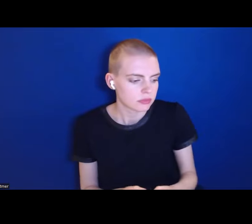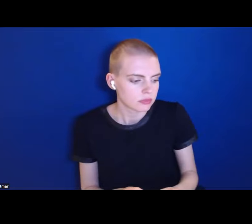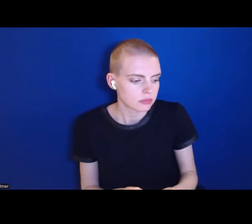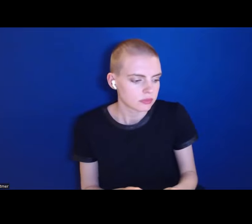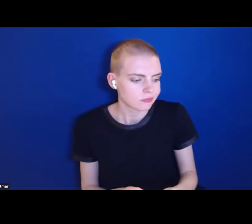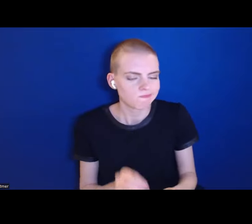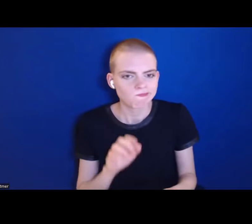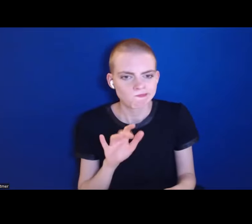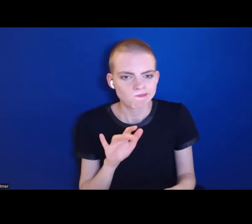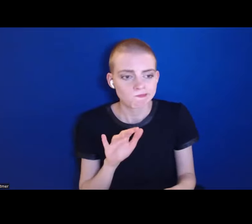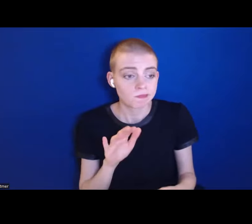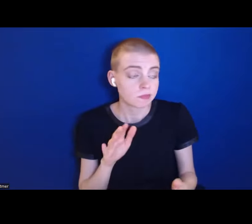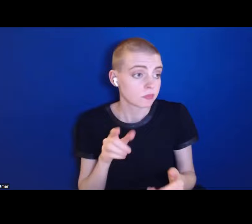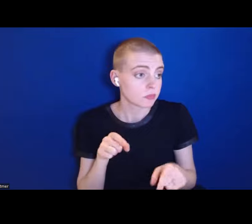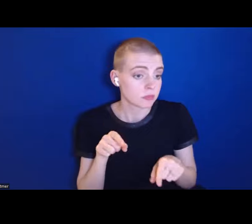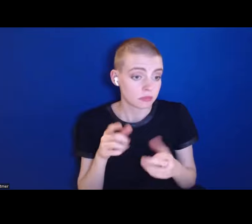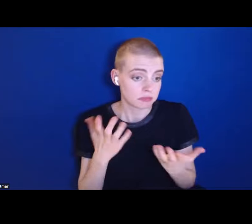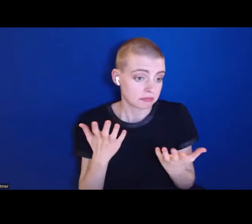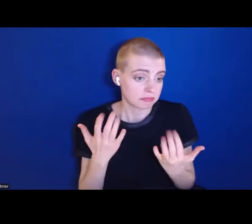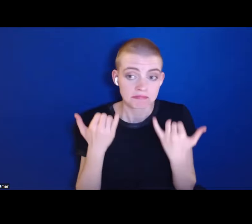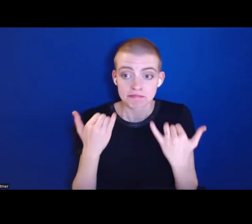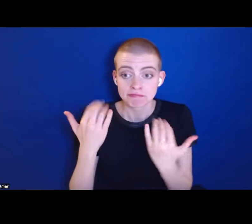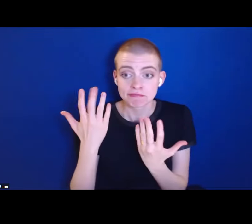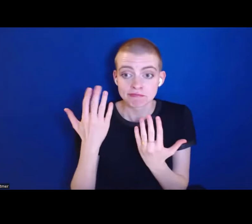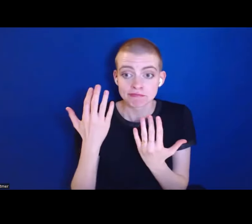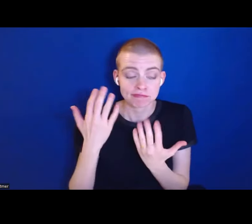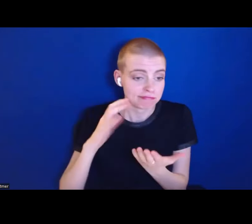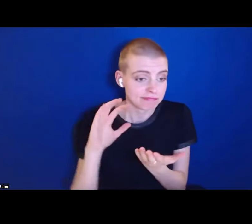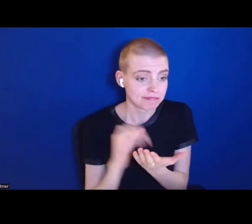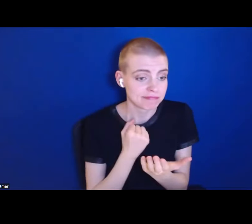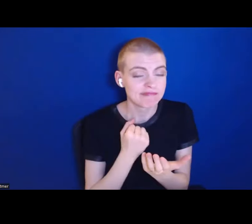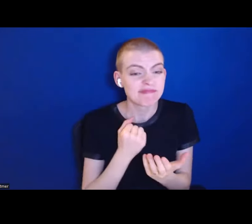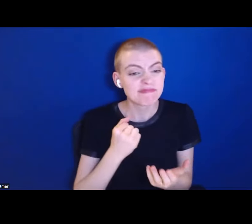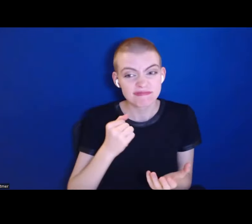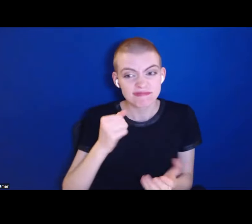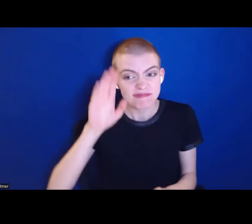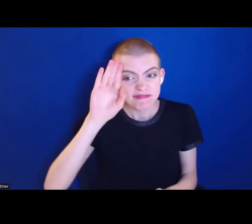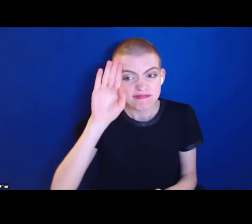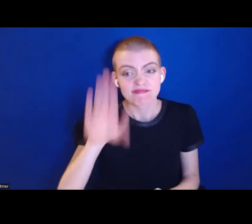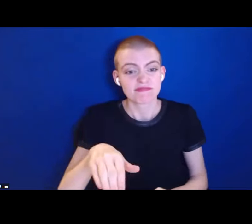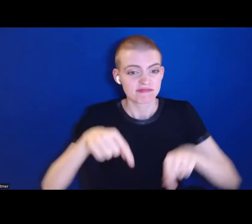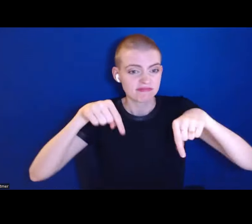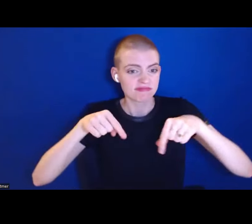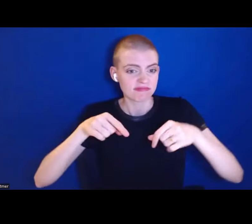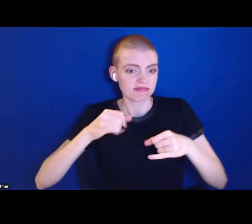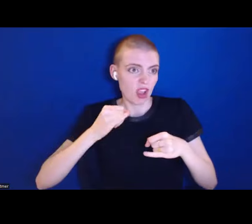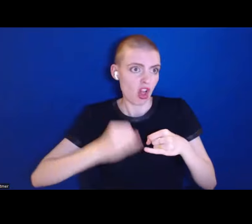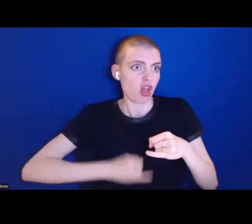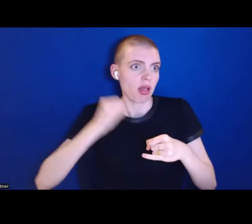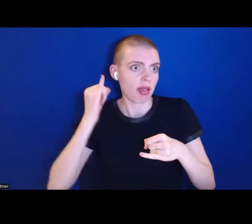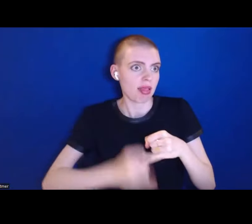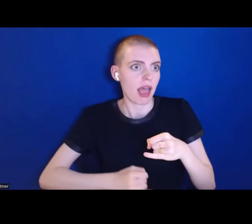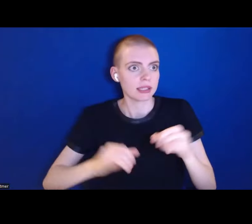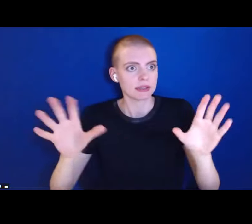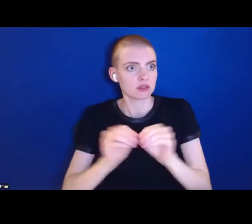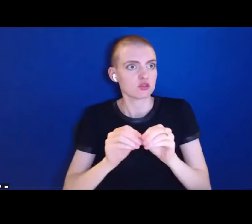Okay, well, while we're waiting for Heather, let's see. So this, by the way, is the last of our current series of Archaeology Abridged.